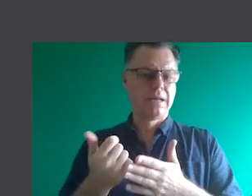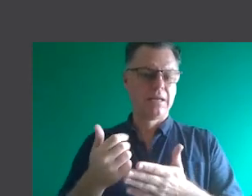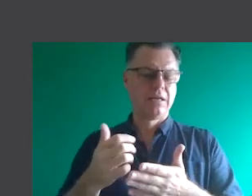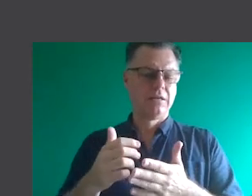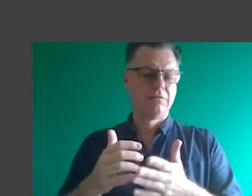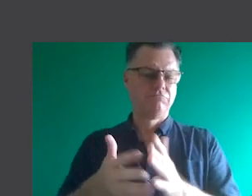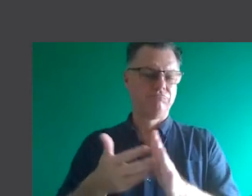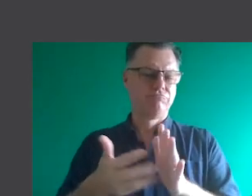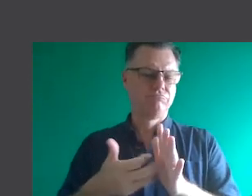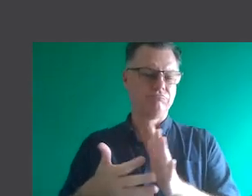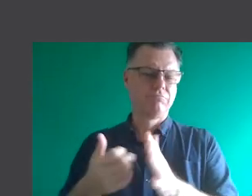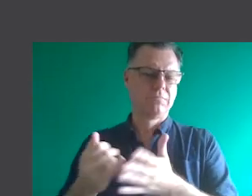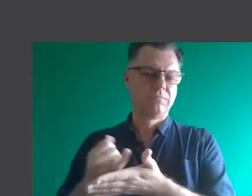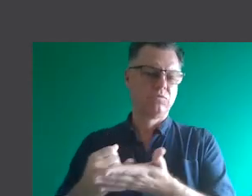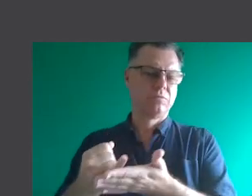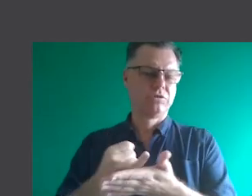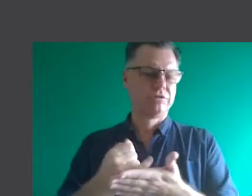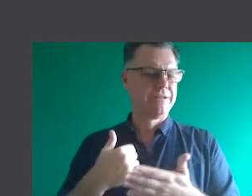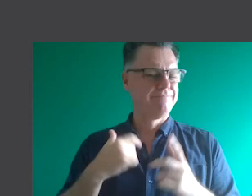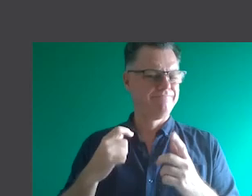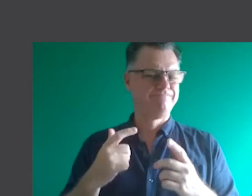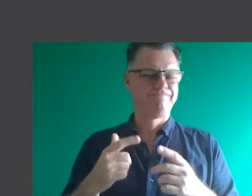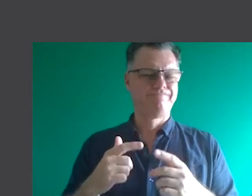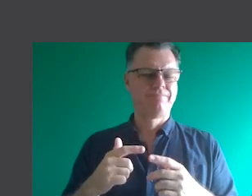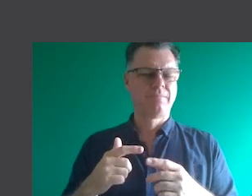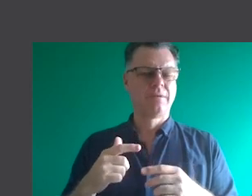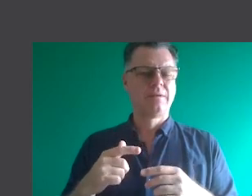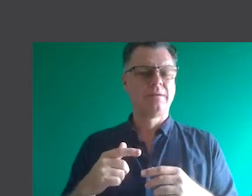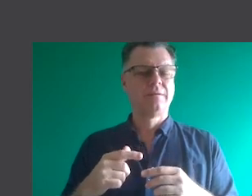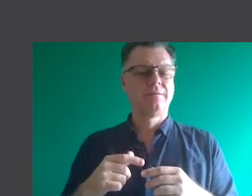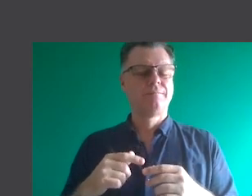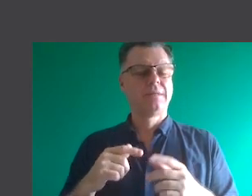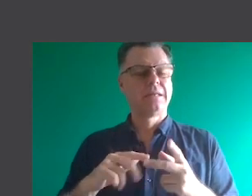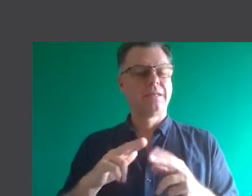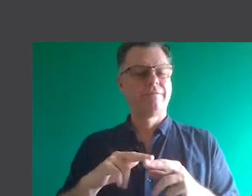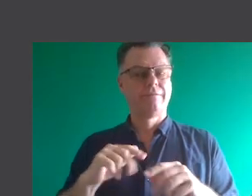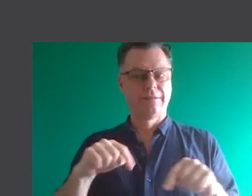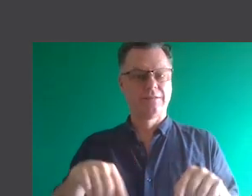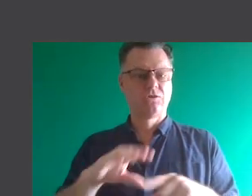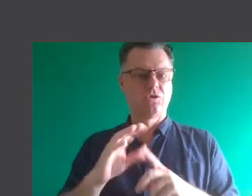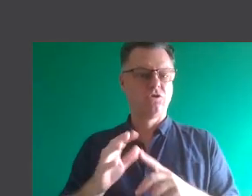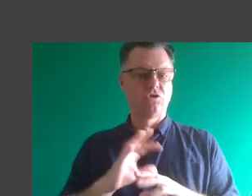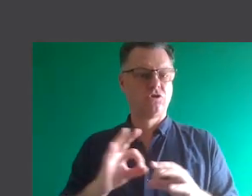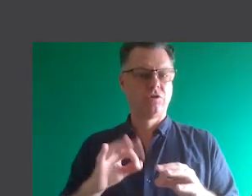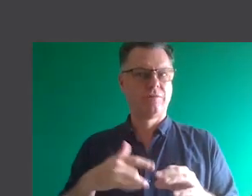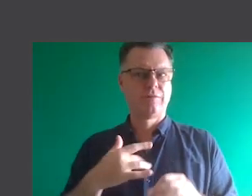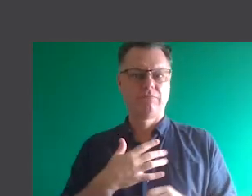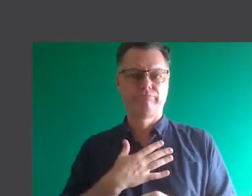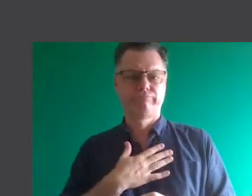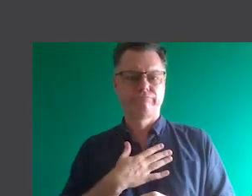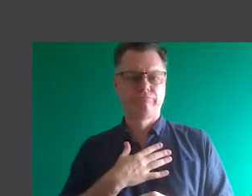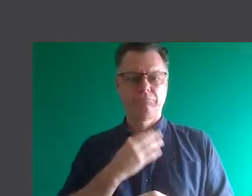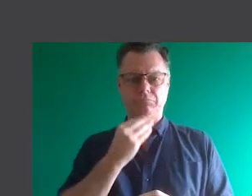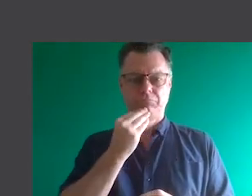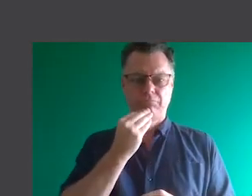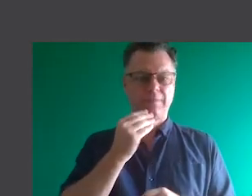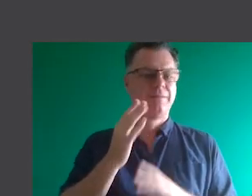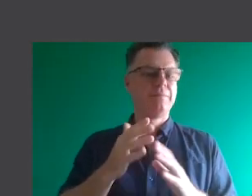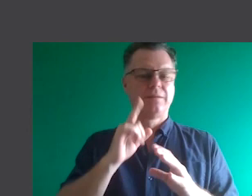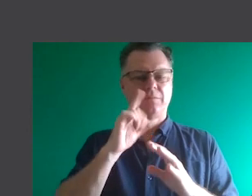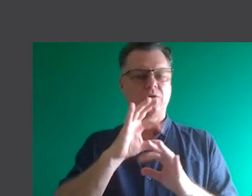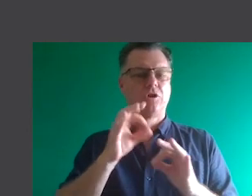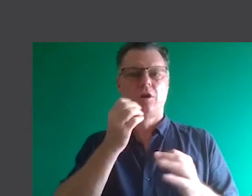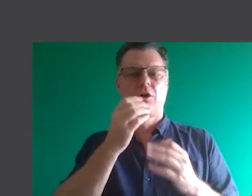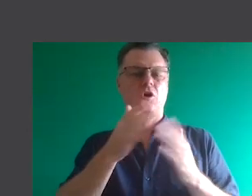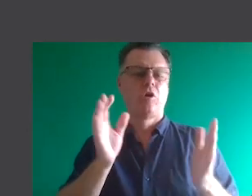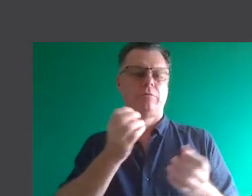have observed. And that's a concerning fact, because without a very safe, responsive and reporting culture, we'll continue to see